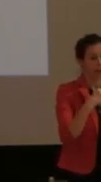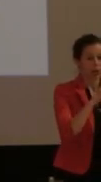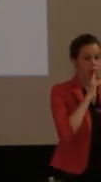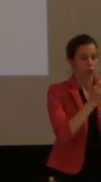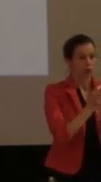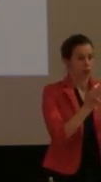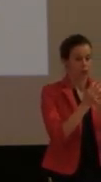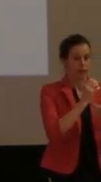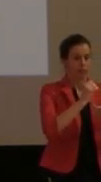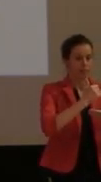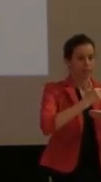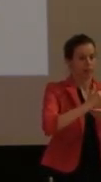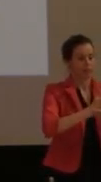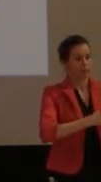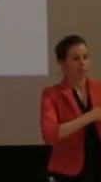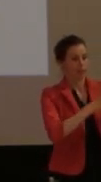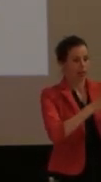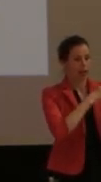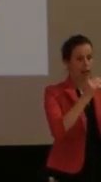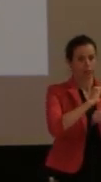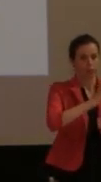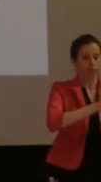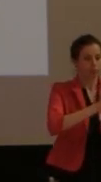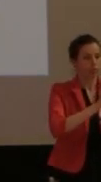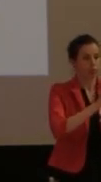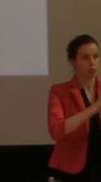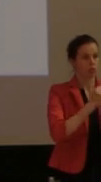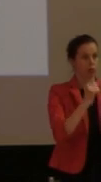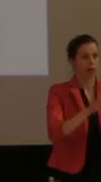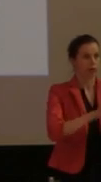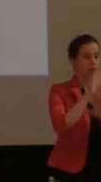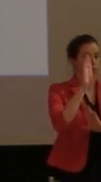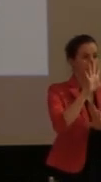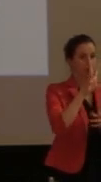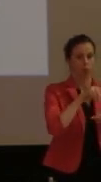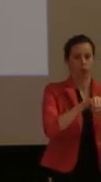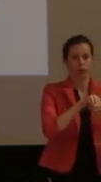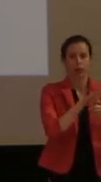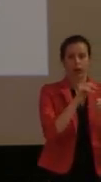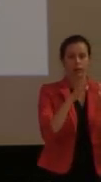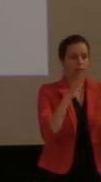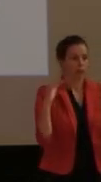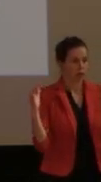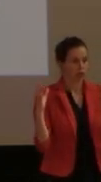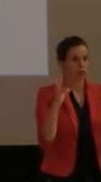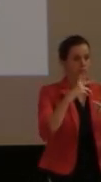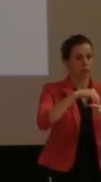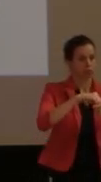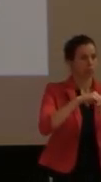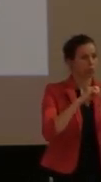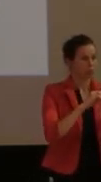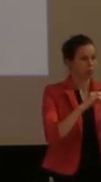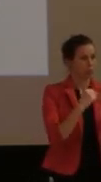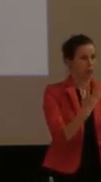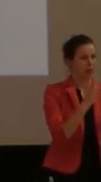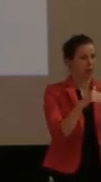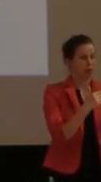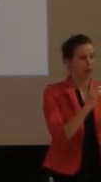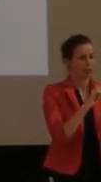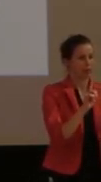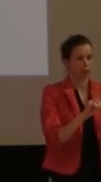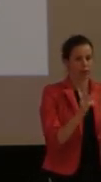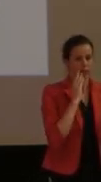and infrastructure is available to maximize participant diversity in providing all of this different information.